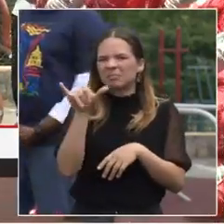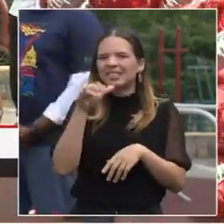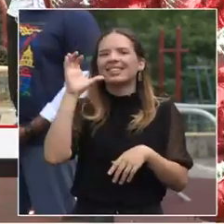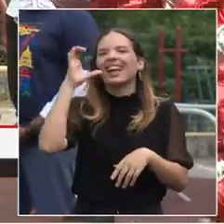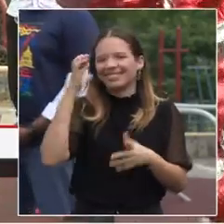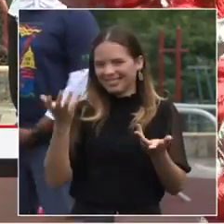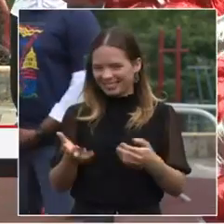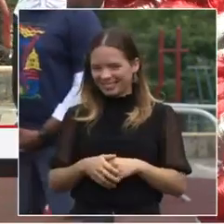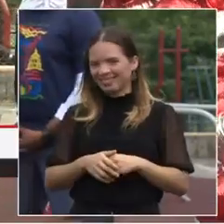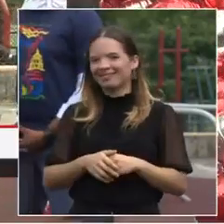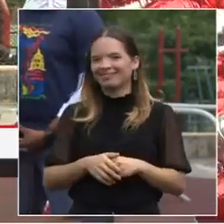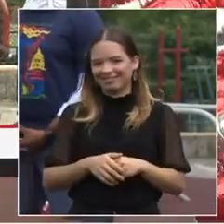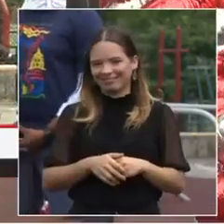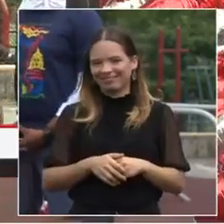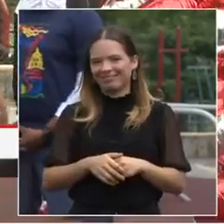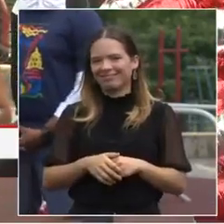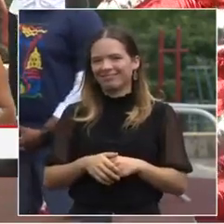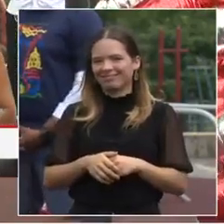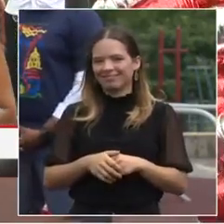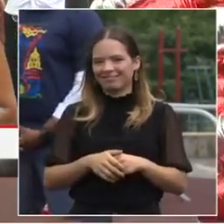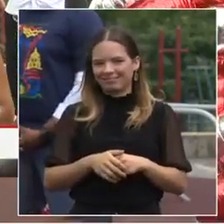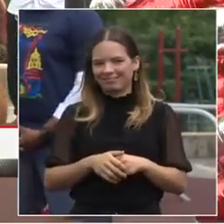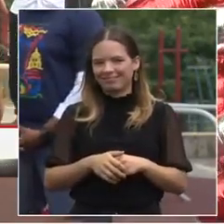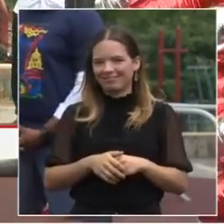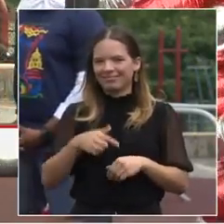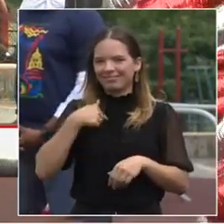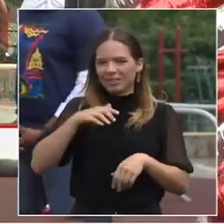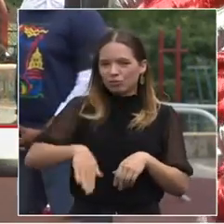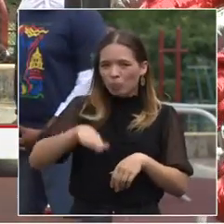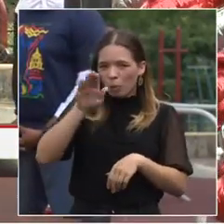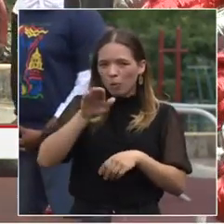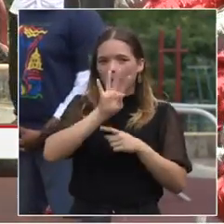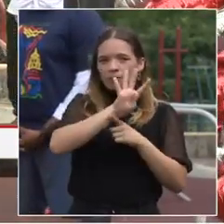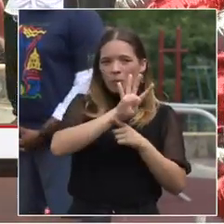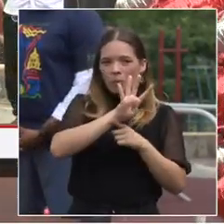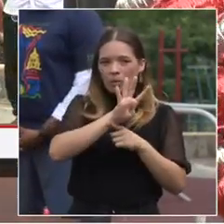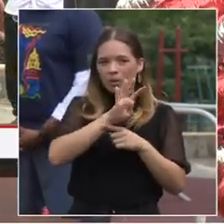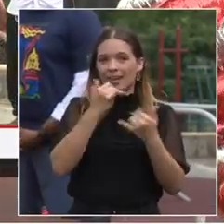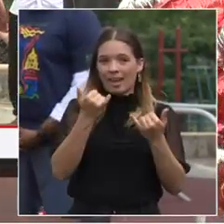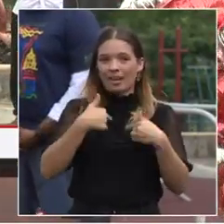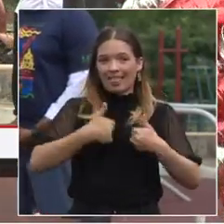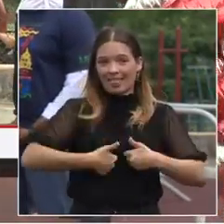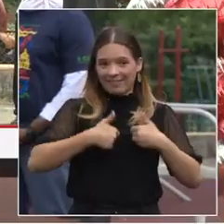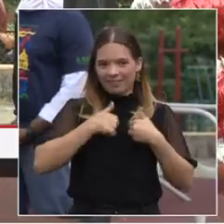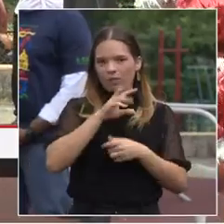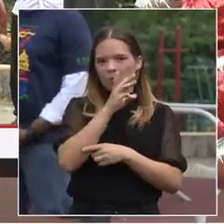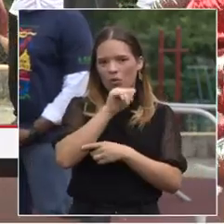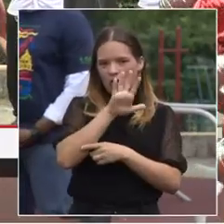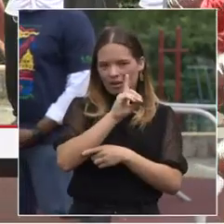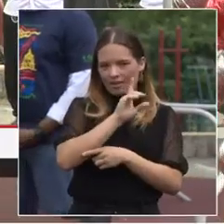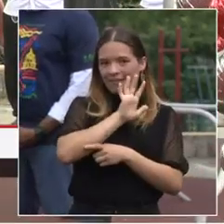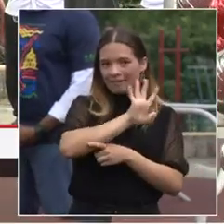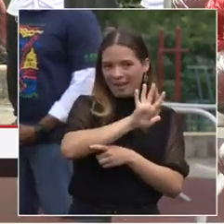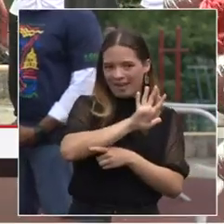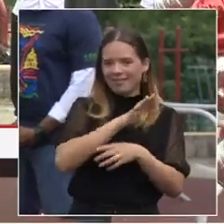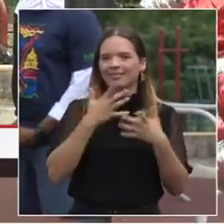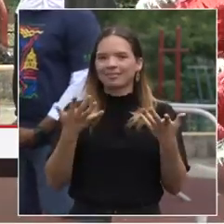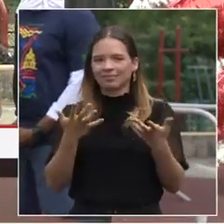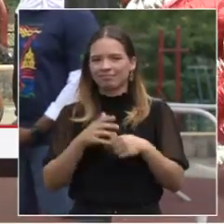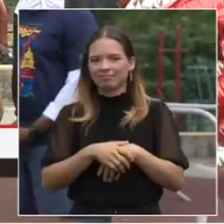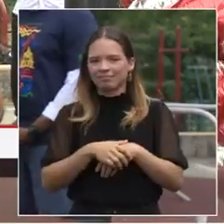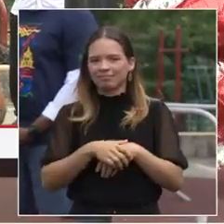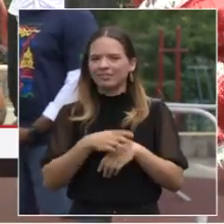Ward 5. I've lived now longer in Ward 4 than any place else. But we're like cousins. Like, we're